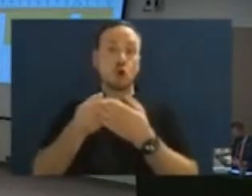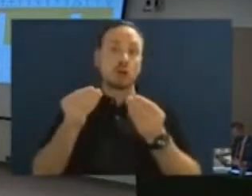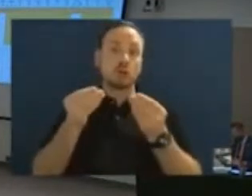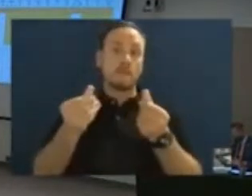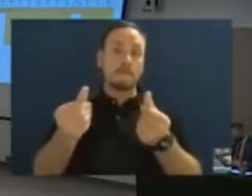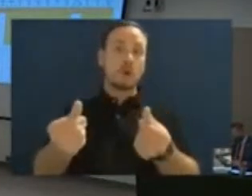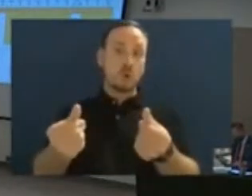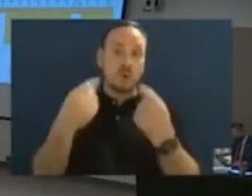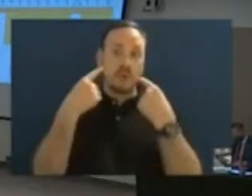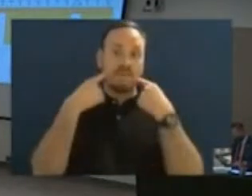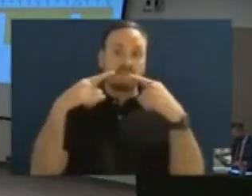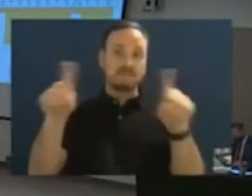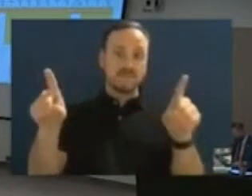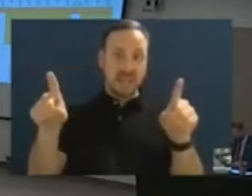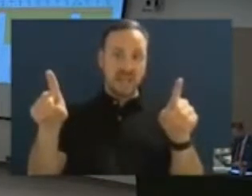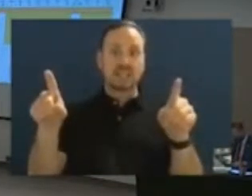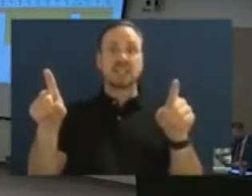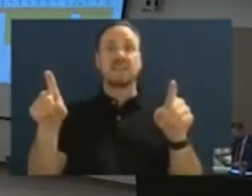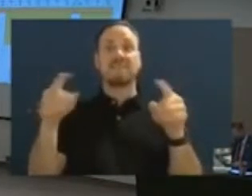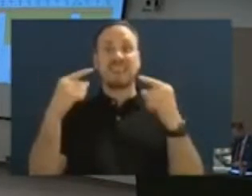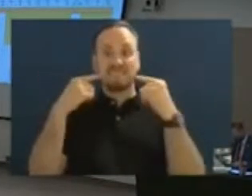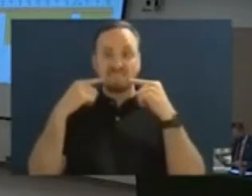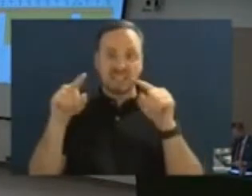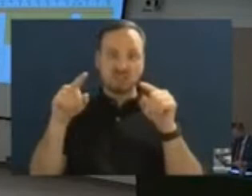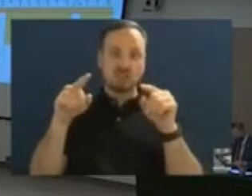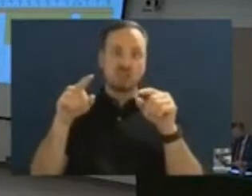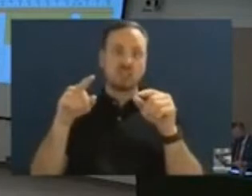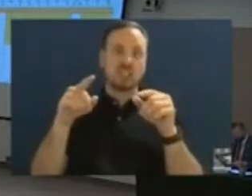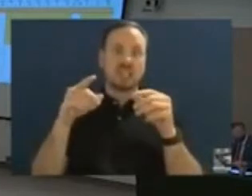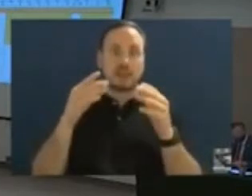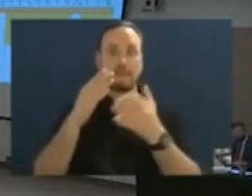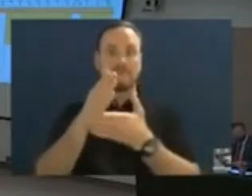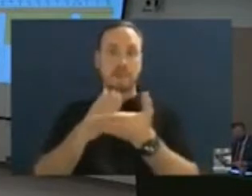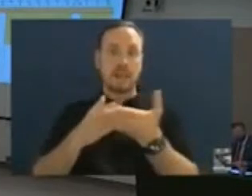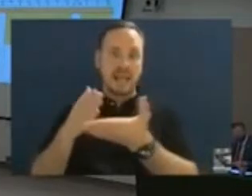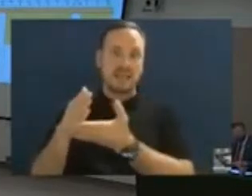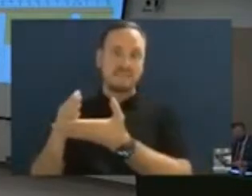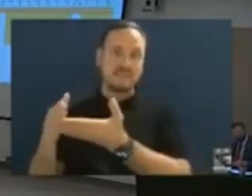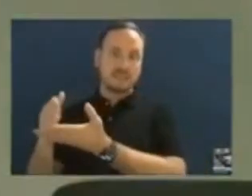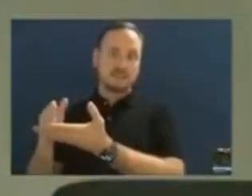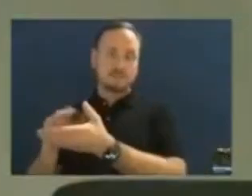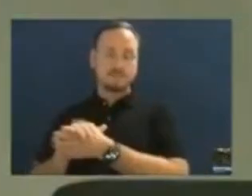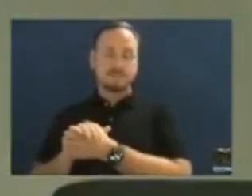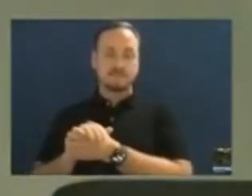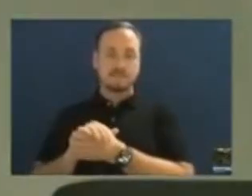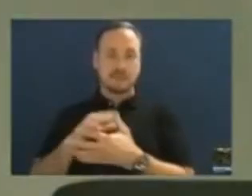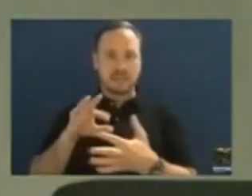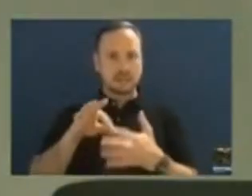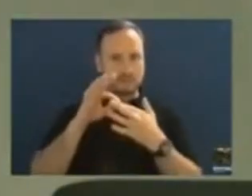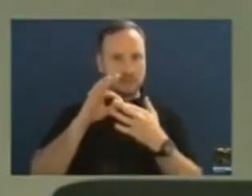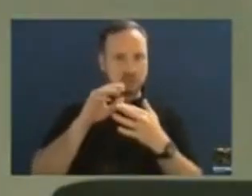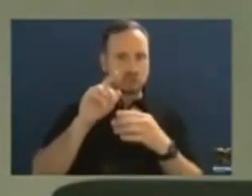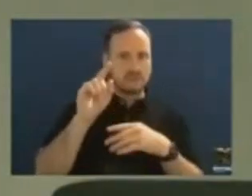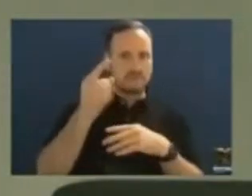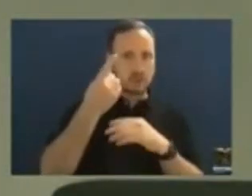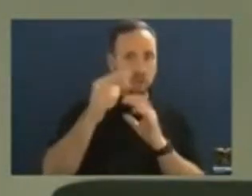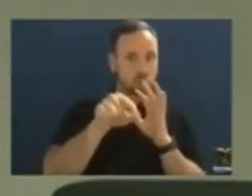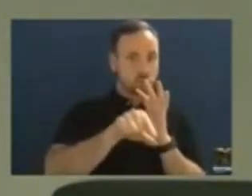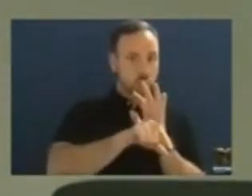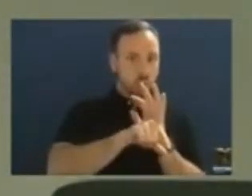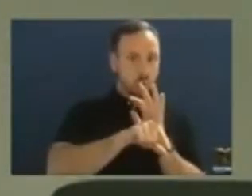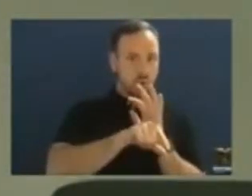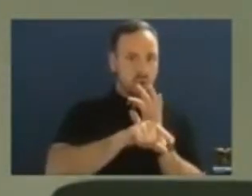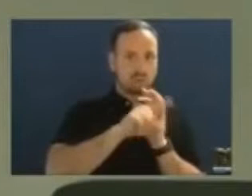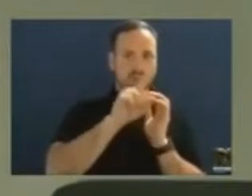effective, efficient phase-in, especially as we look at first quarter is just about